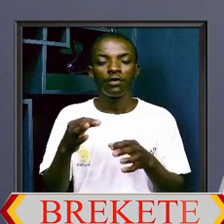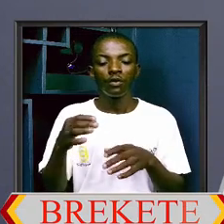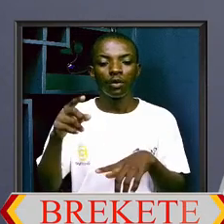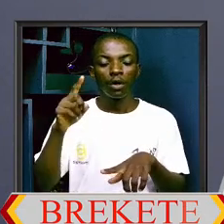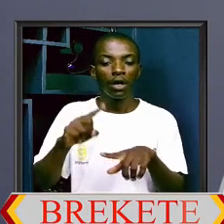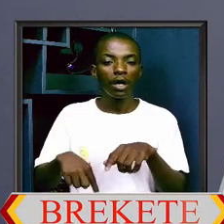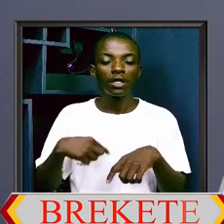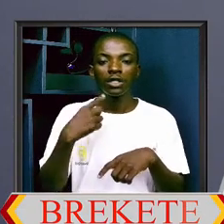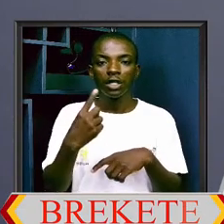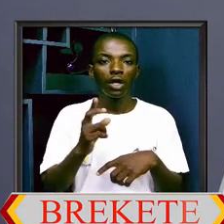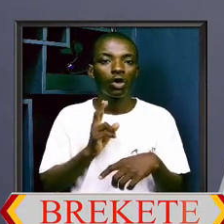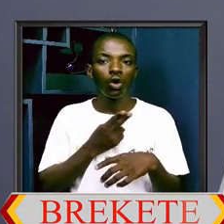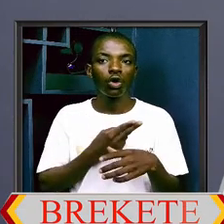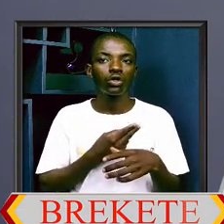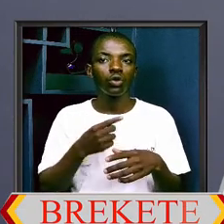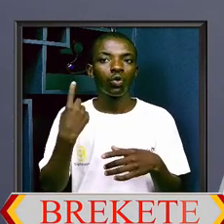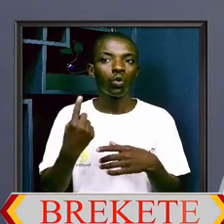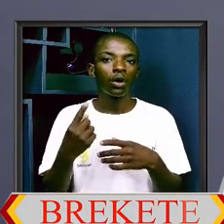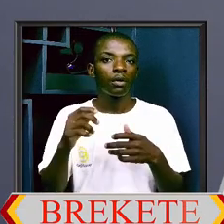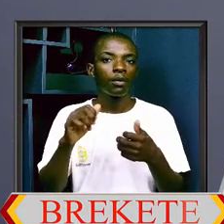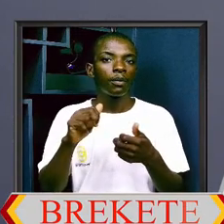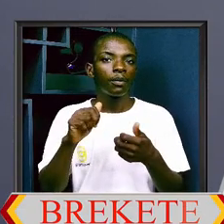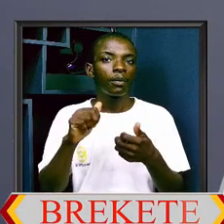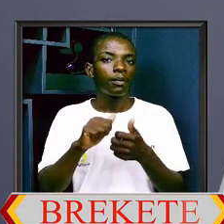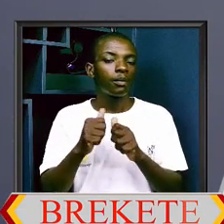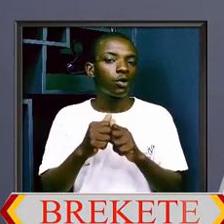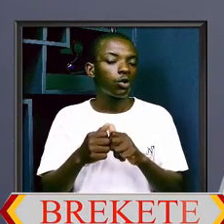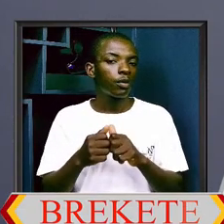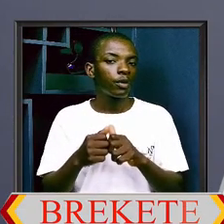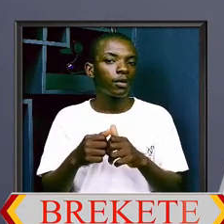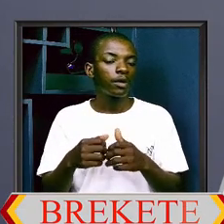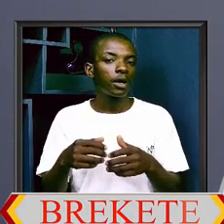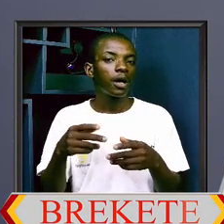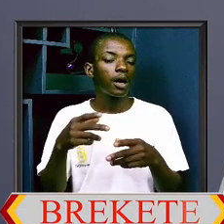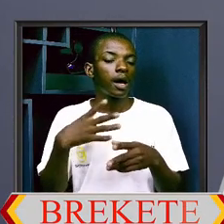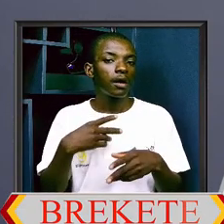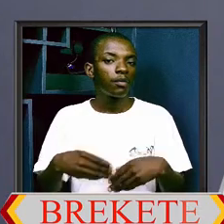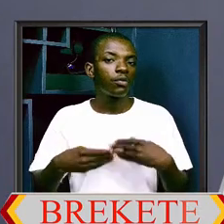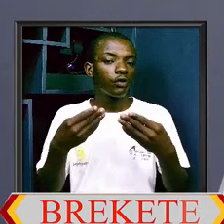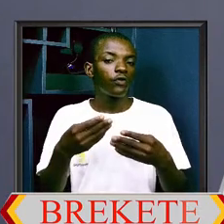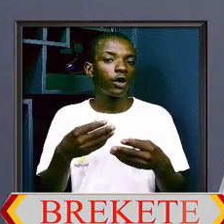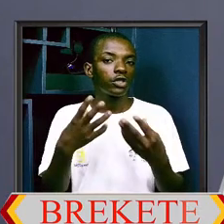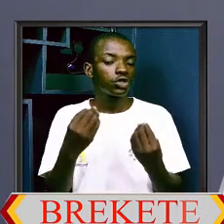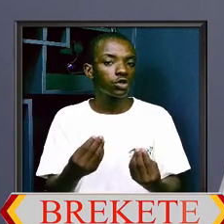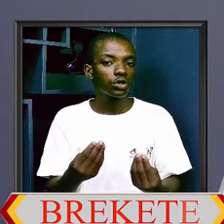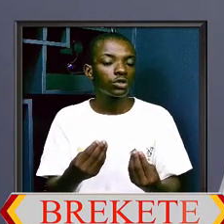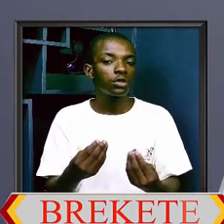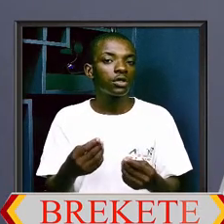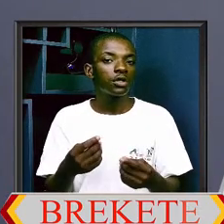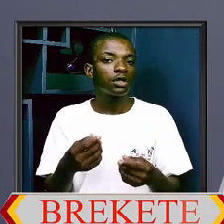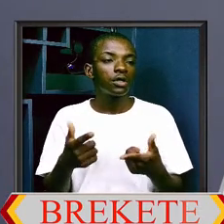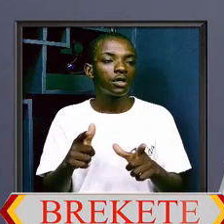know tell us one particular problem where you identify and proper solution makes